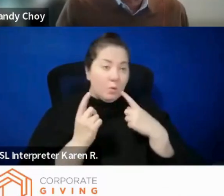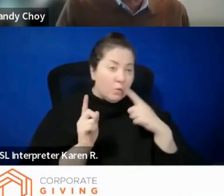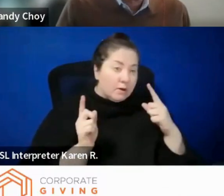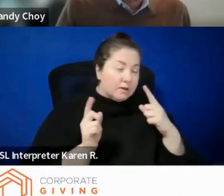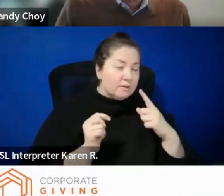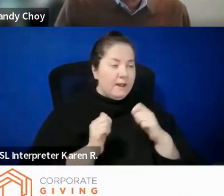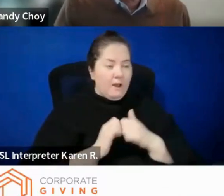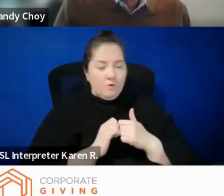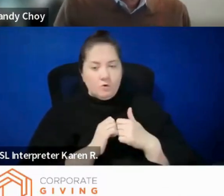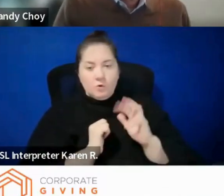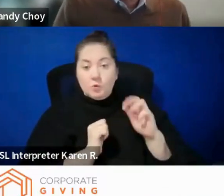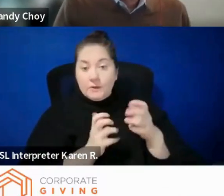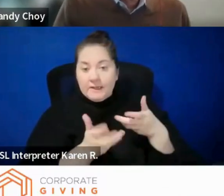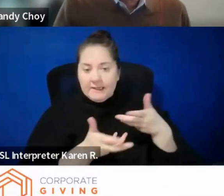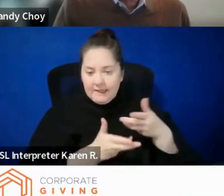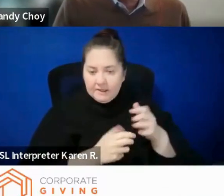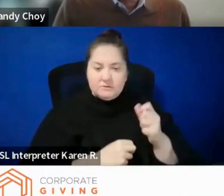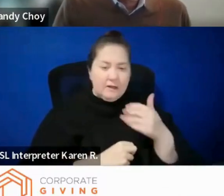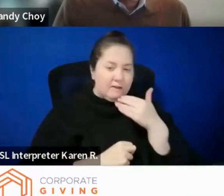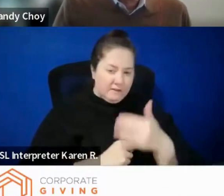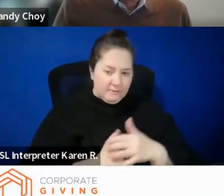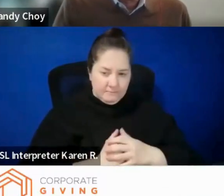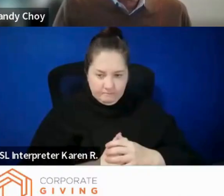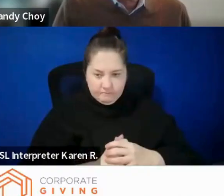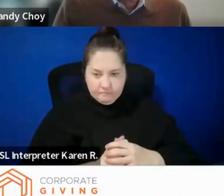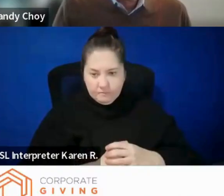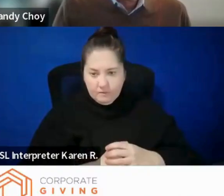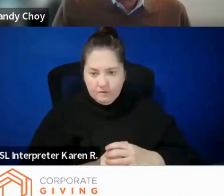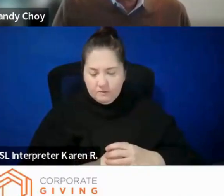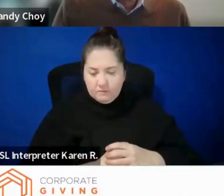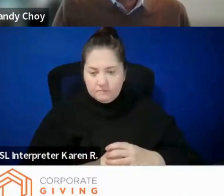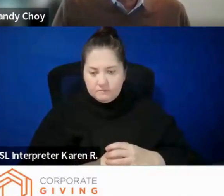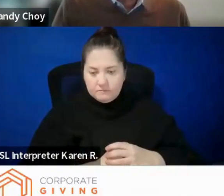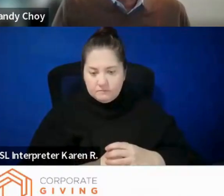and how to re-engage. So thank you for that.